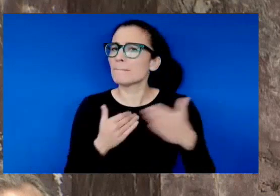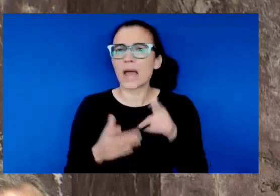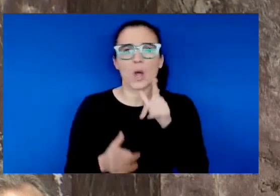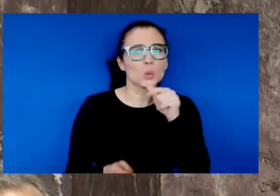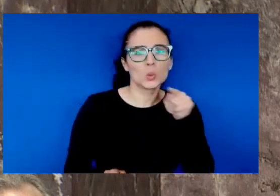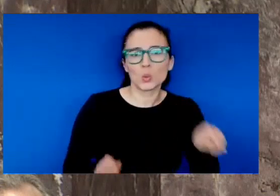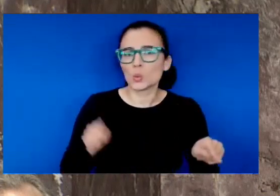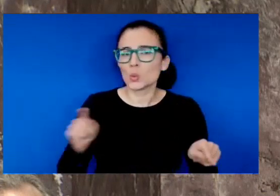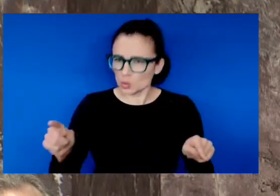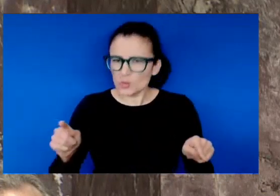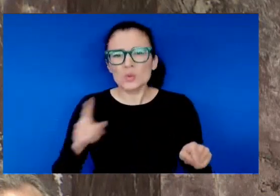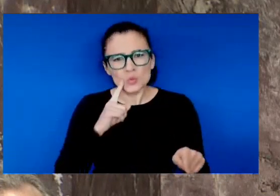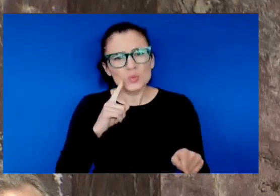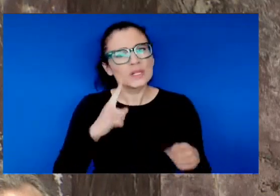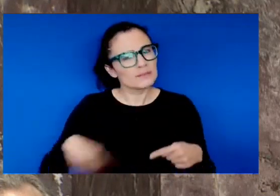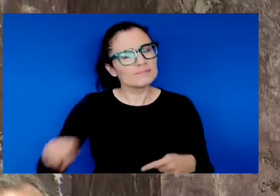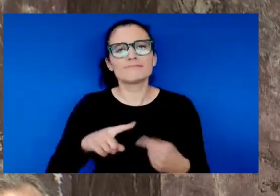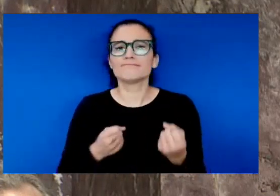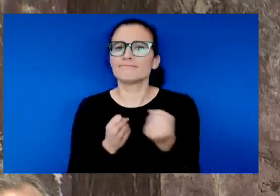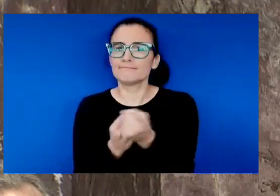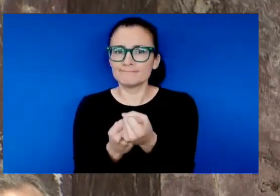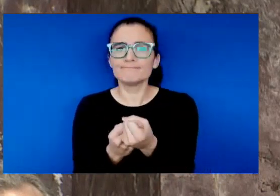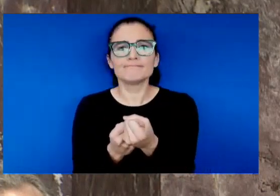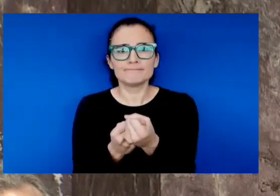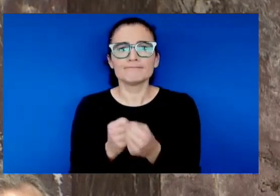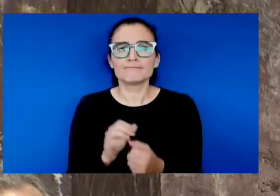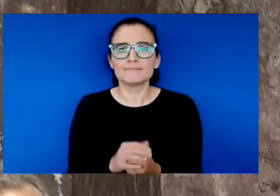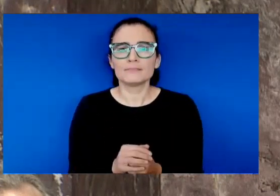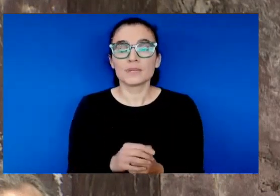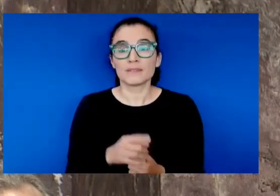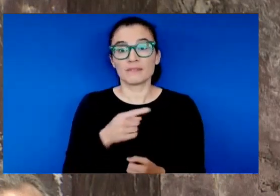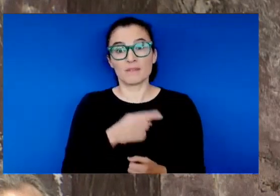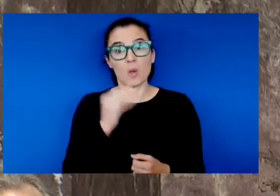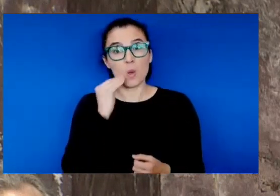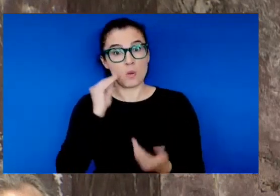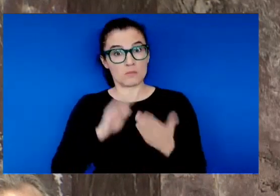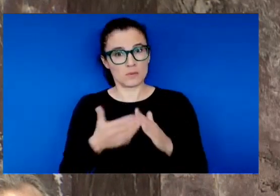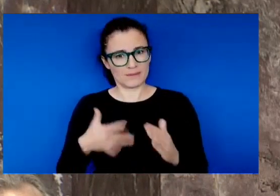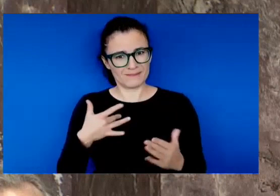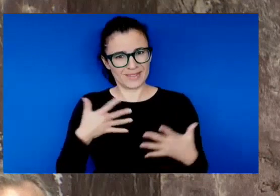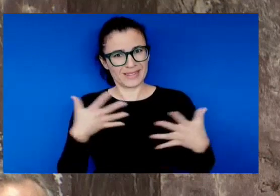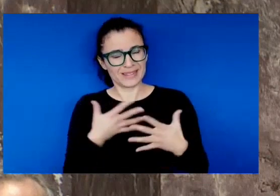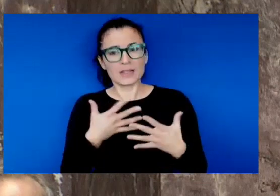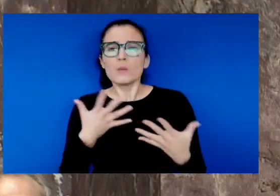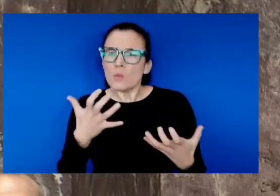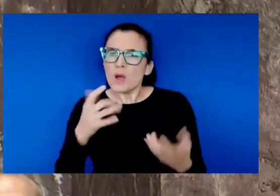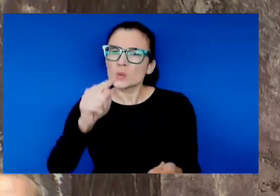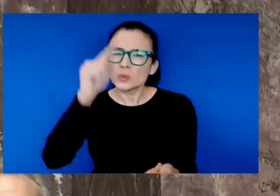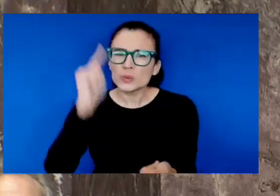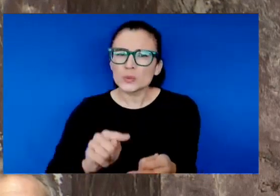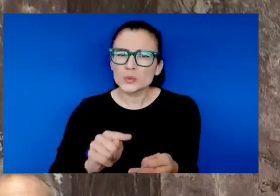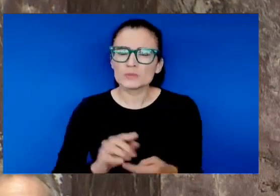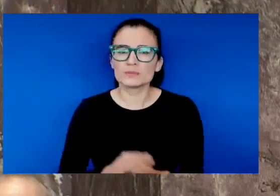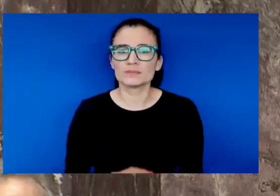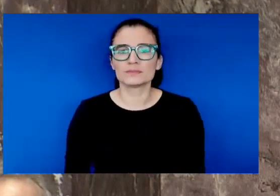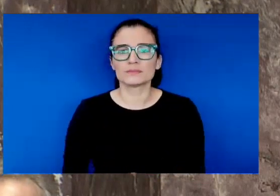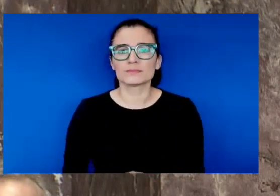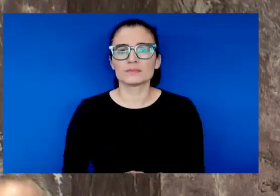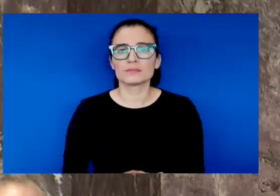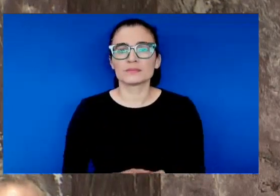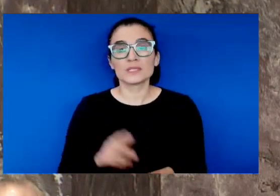community, whether it's because of Islamophobia on the rise, people in the Muslim community. We